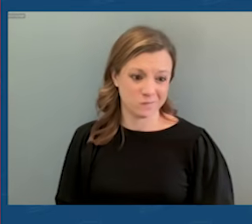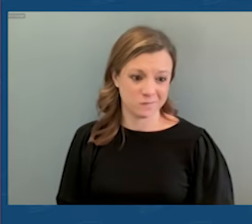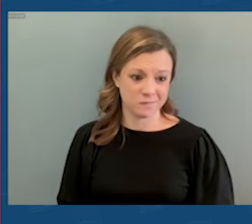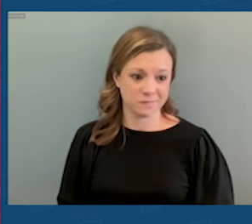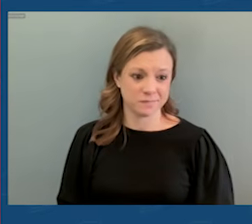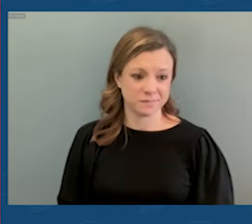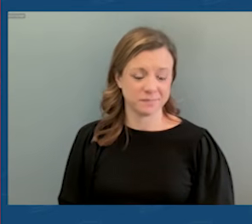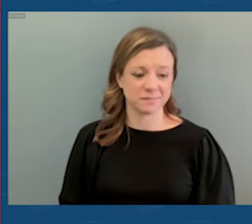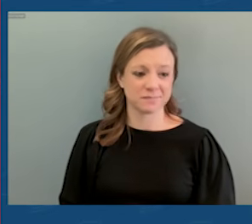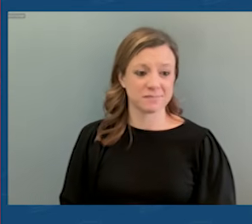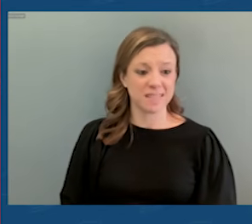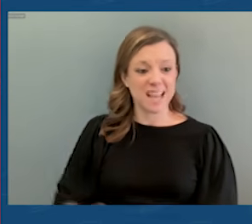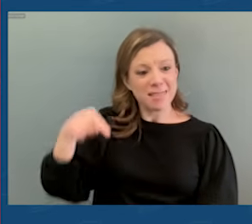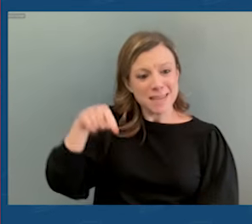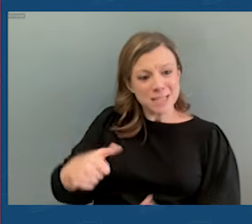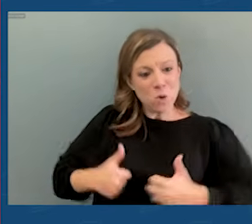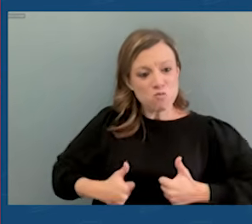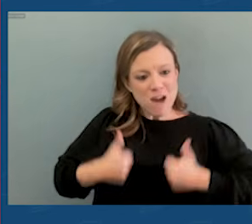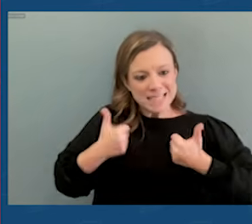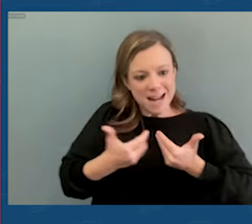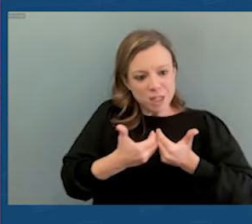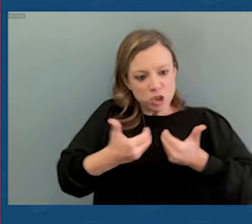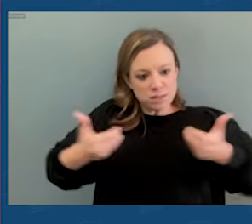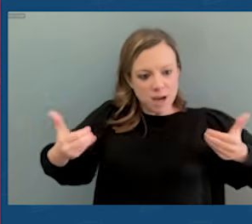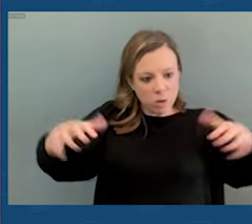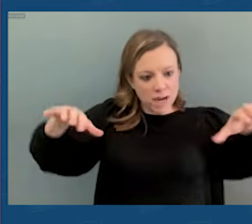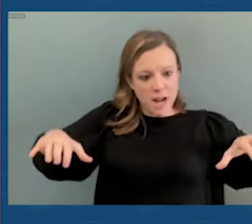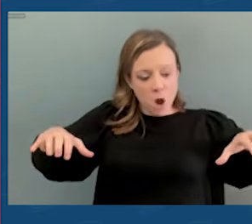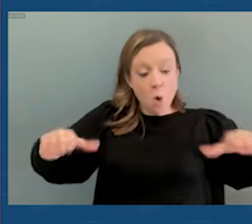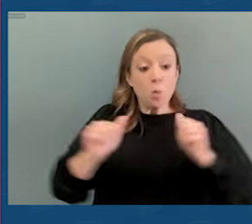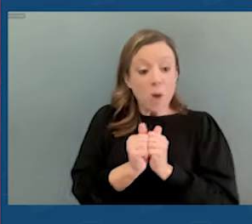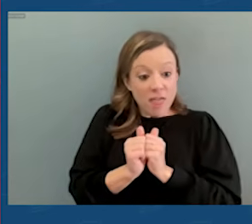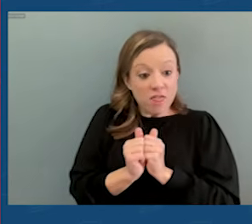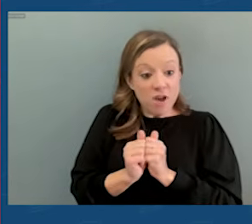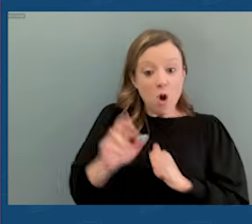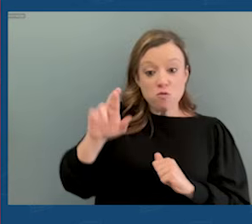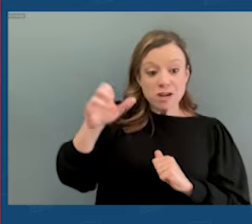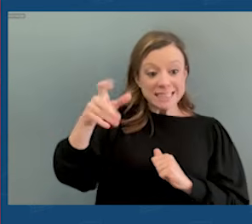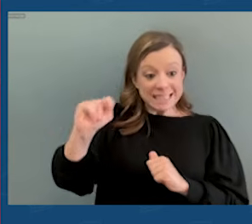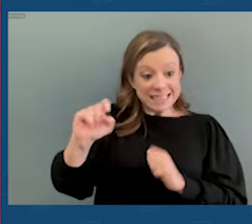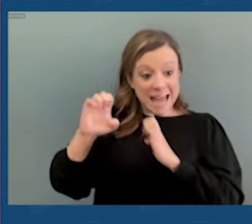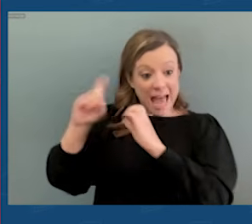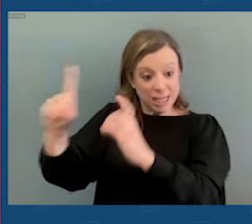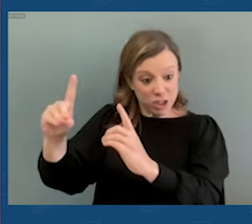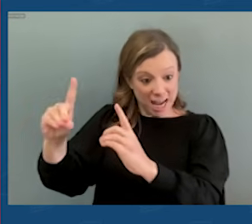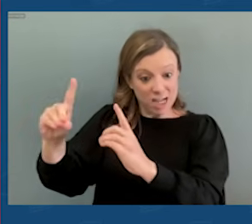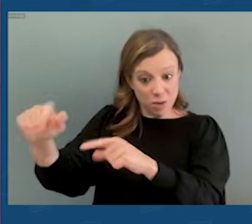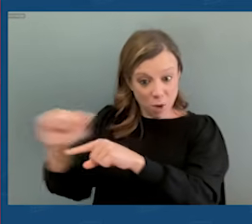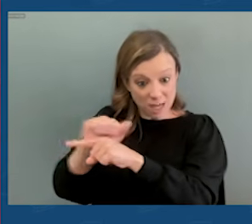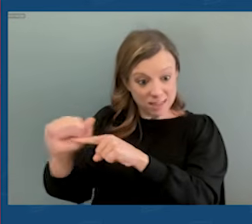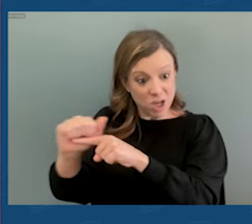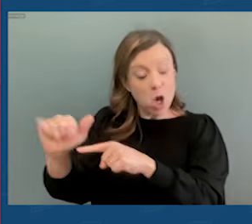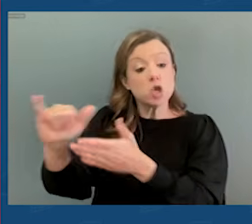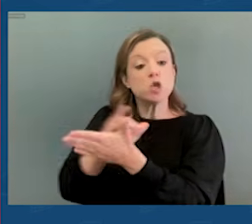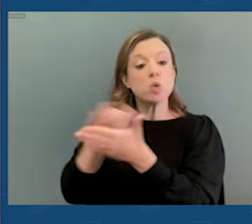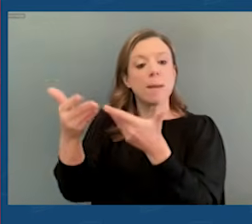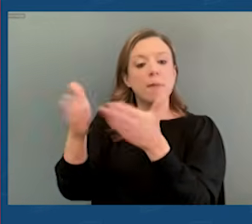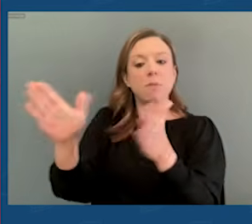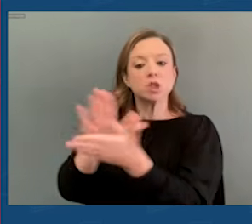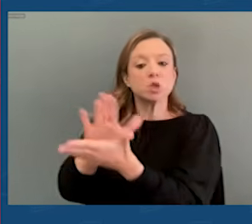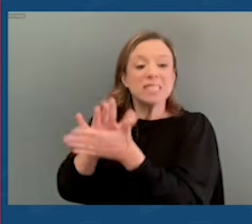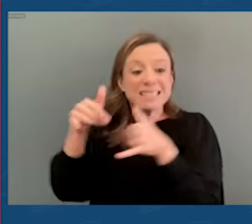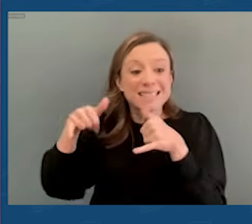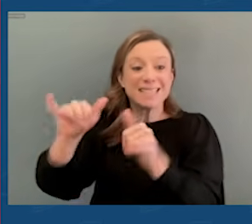And this residential segregation, coupled with these racist education practices, is one of the reasons New York public schools remain among the most segregated in the